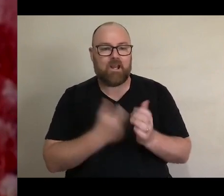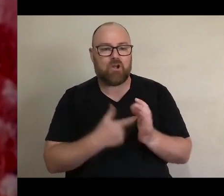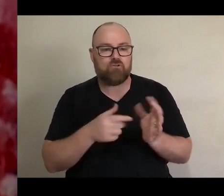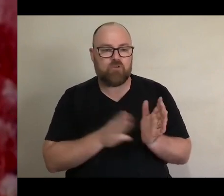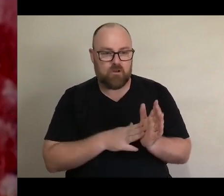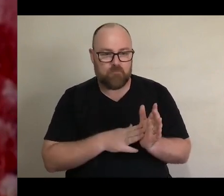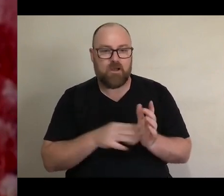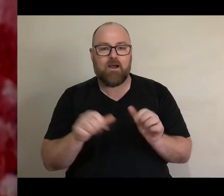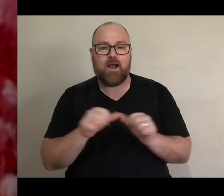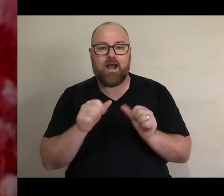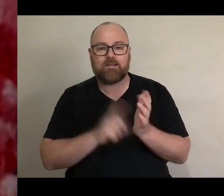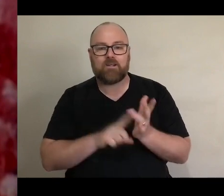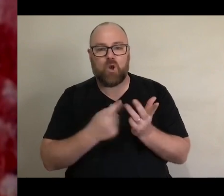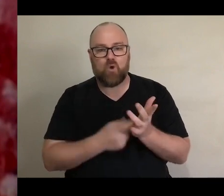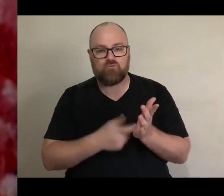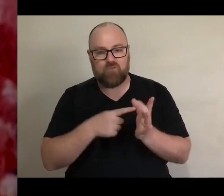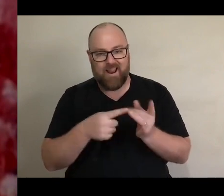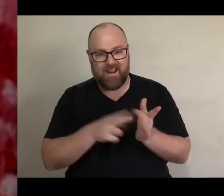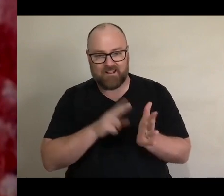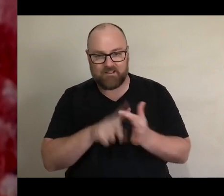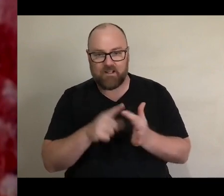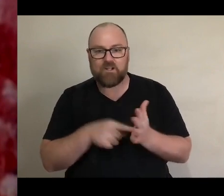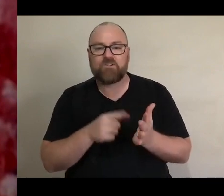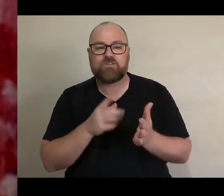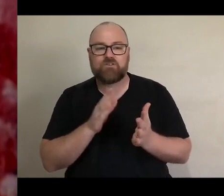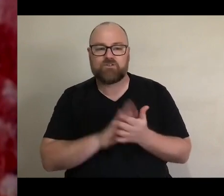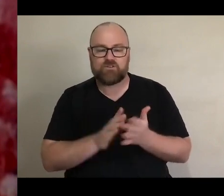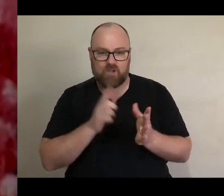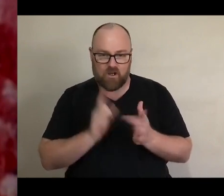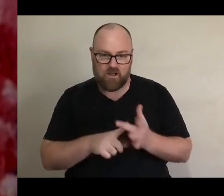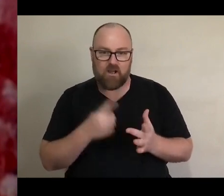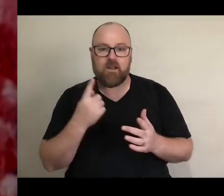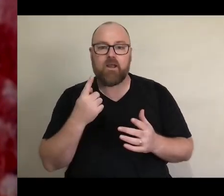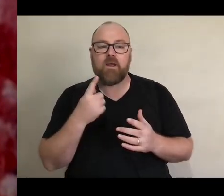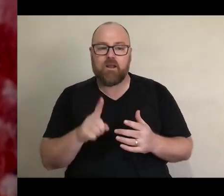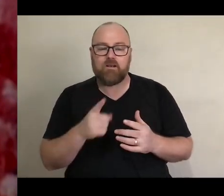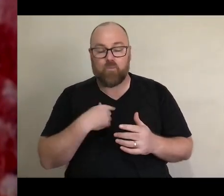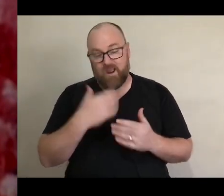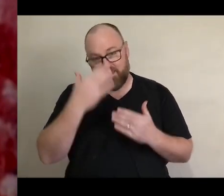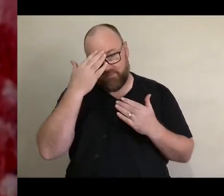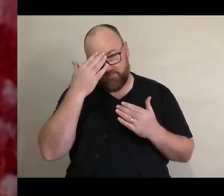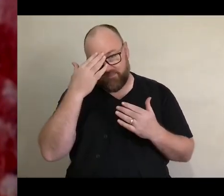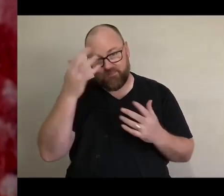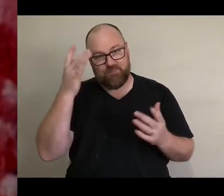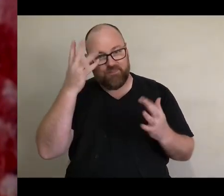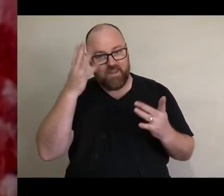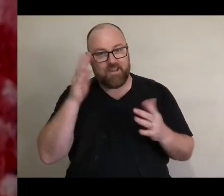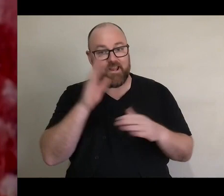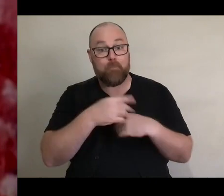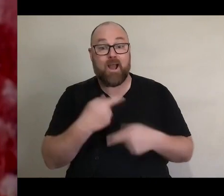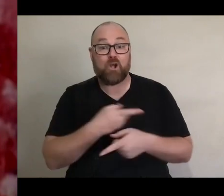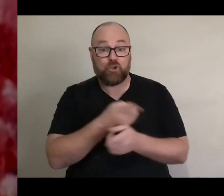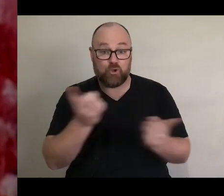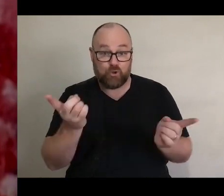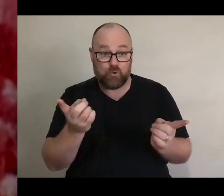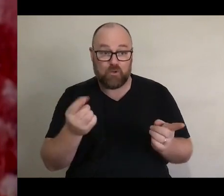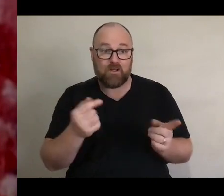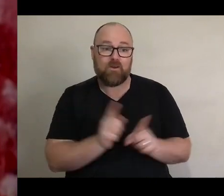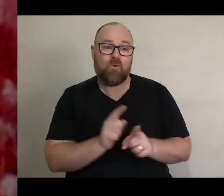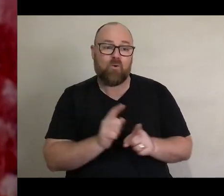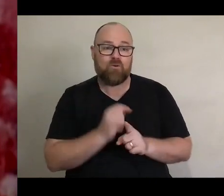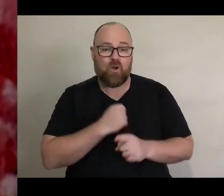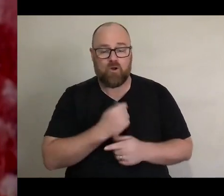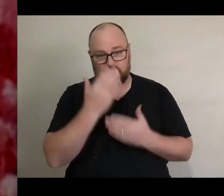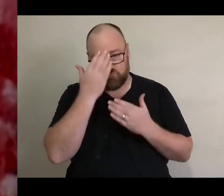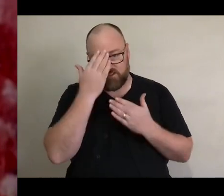Lorraine Ty, and Auntie Joyce Hampton. And we're thinking of you. And we also pay our deep respects to Paul House, who